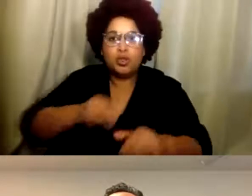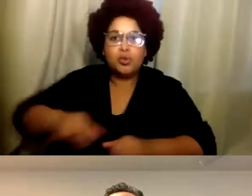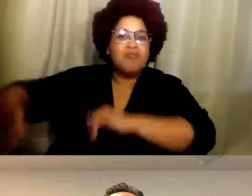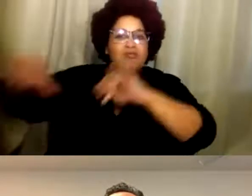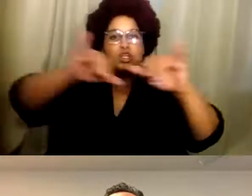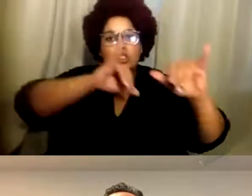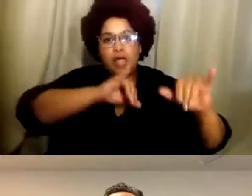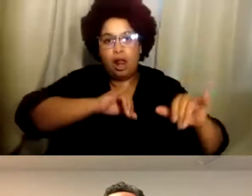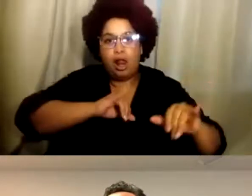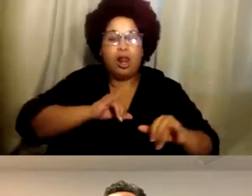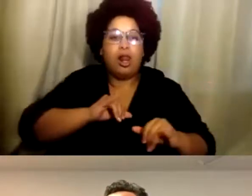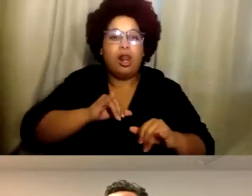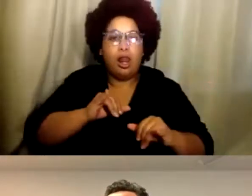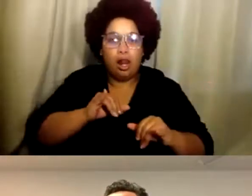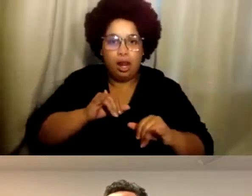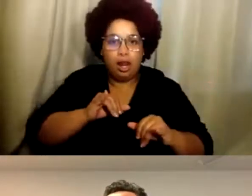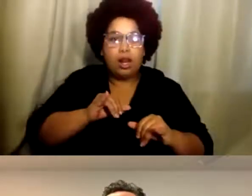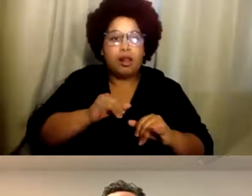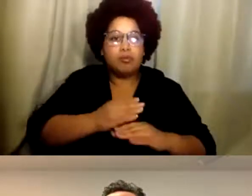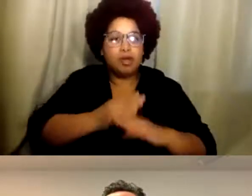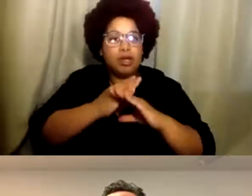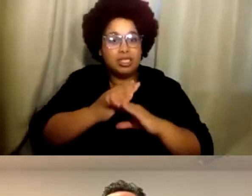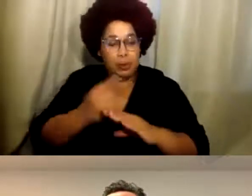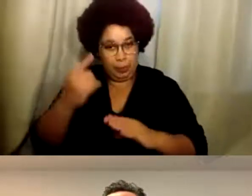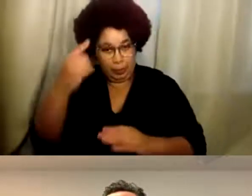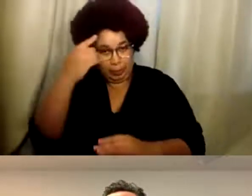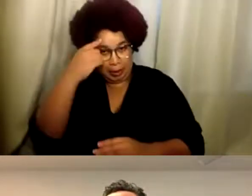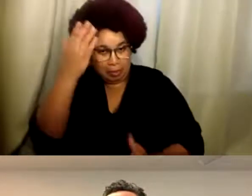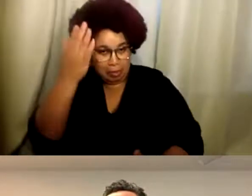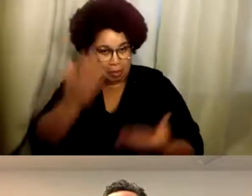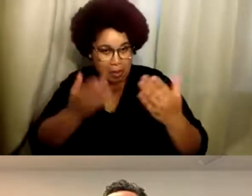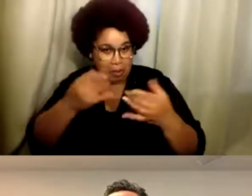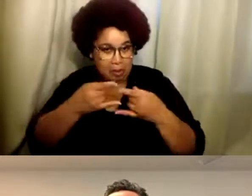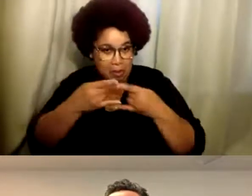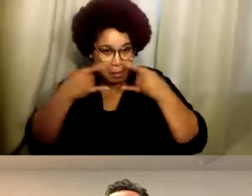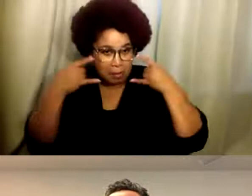precautions. And so is mask wearing potentially something that's going to be,